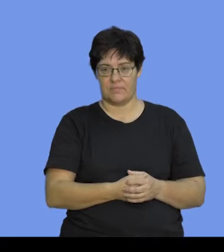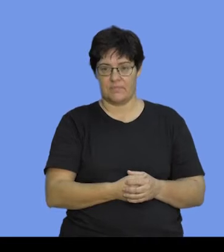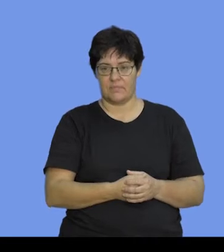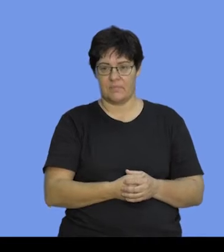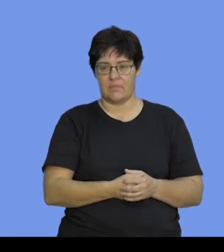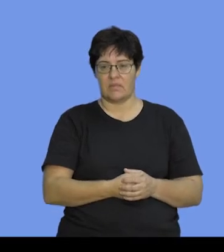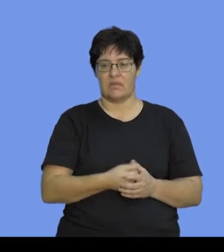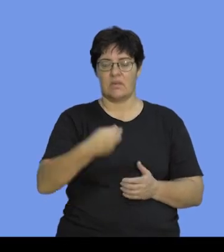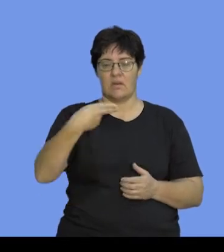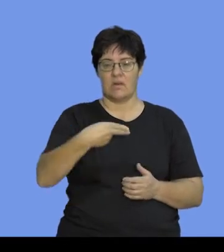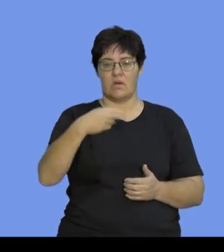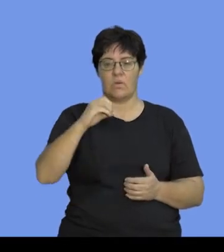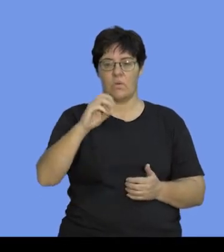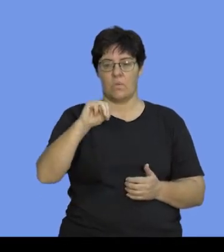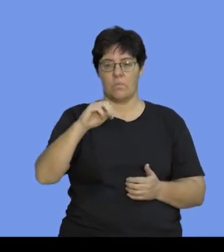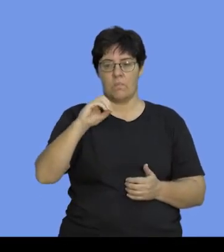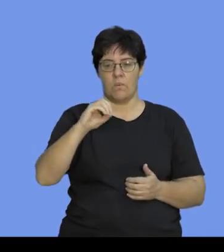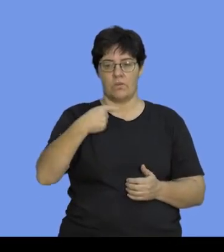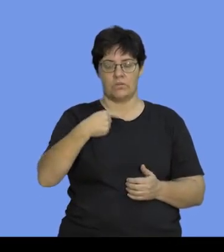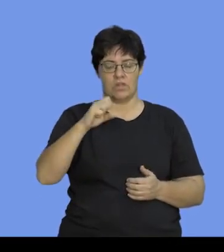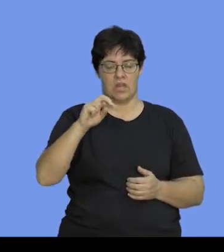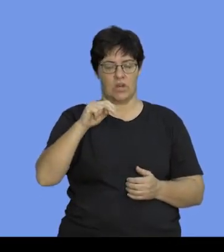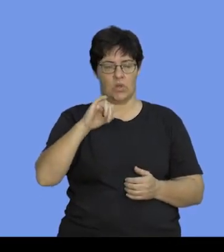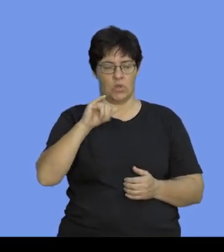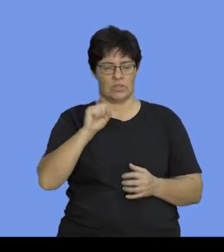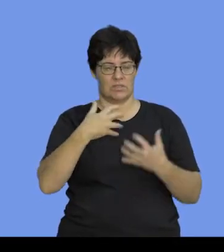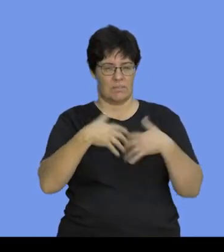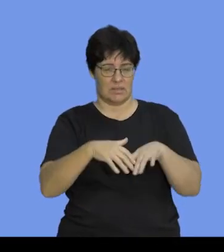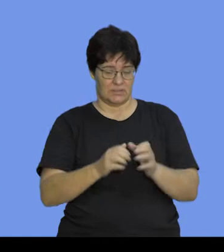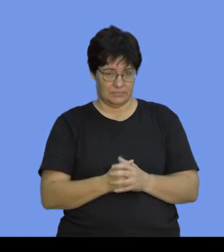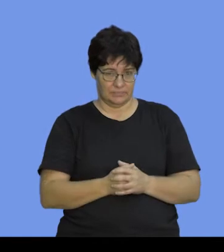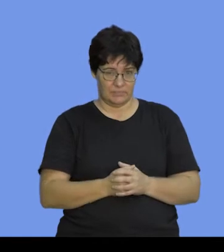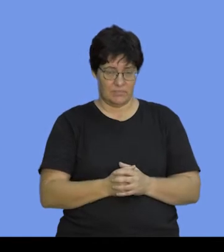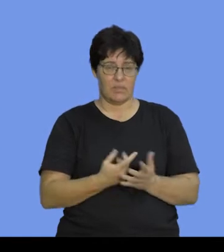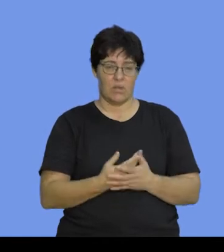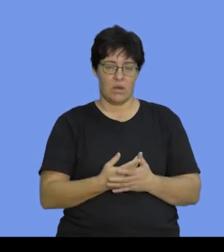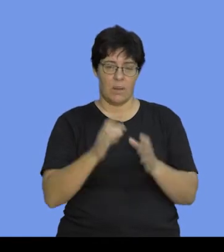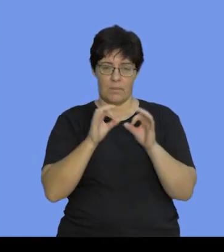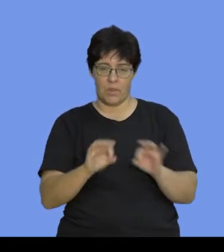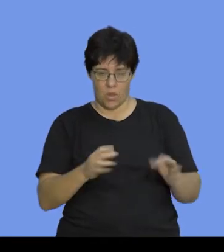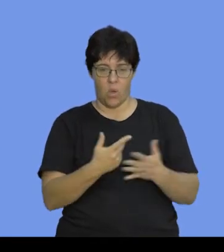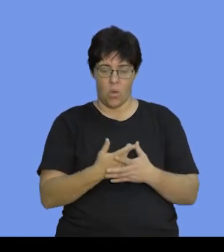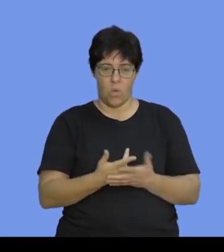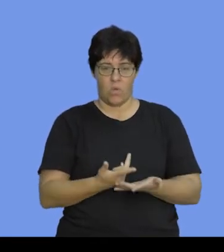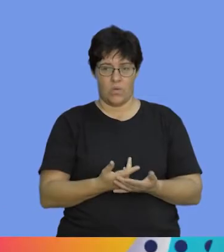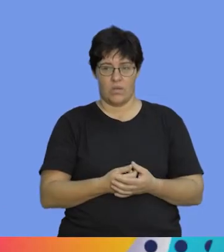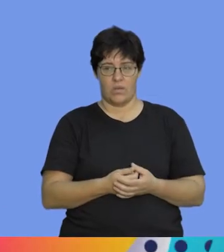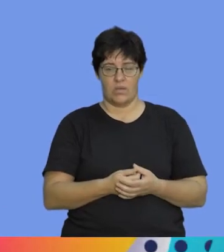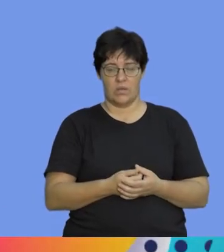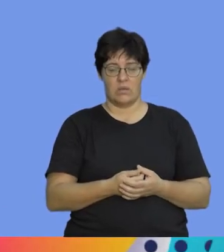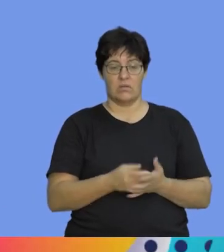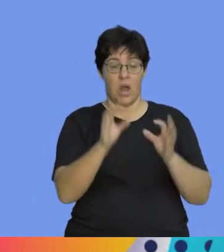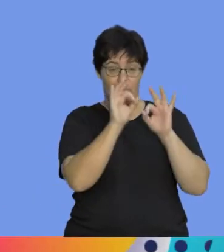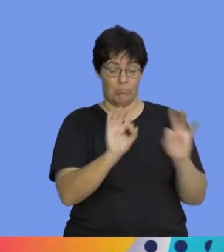a homogeneous mixture. We know that, matter can either be pure or impure substance. So we know that